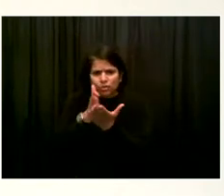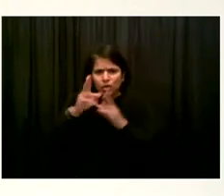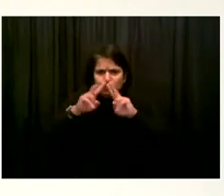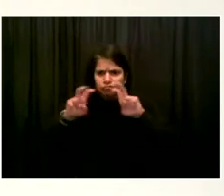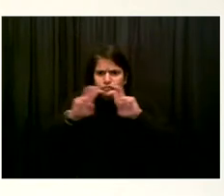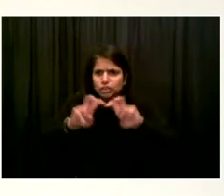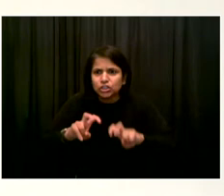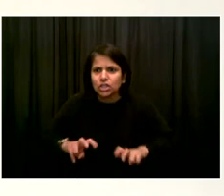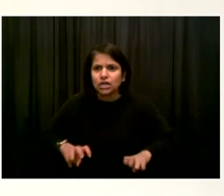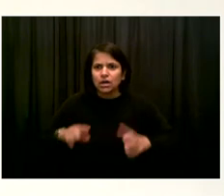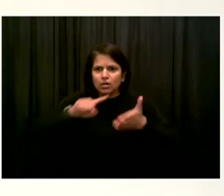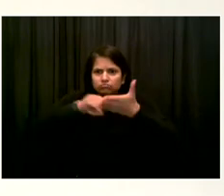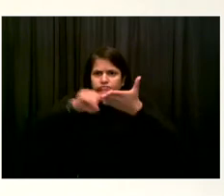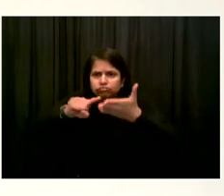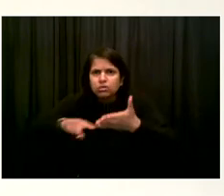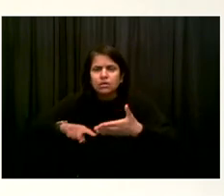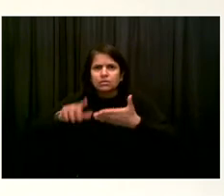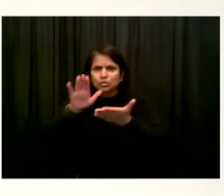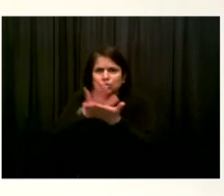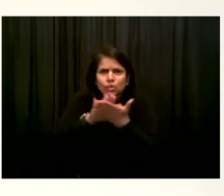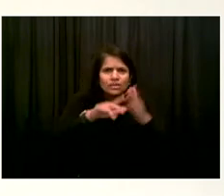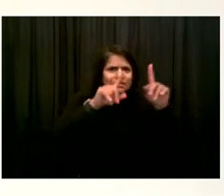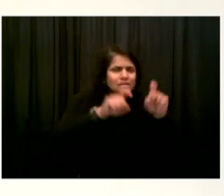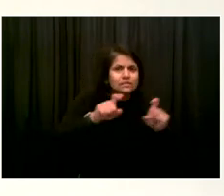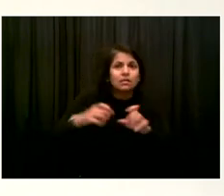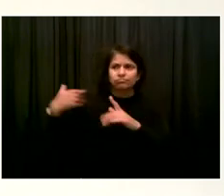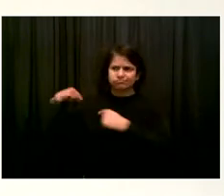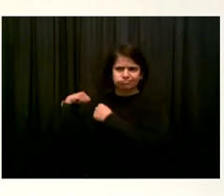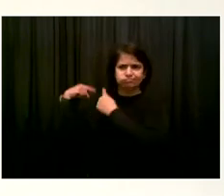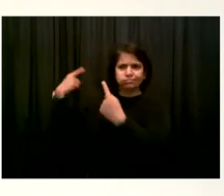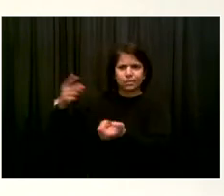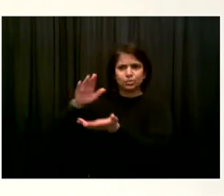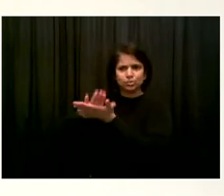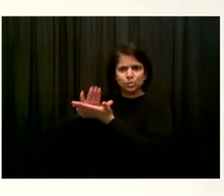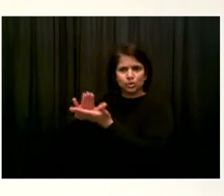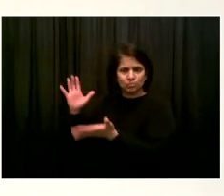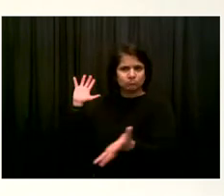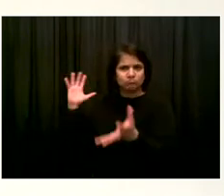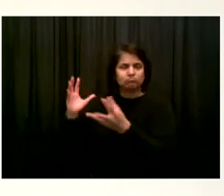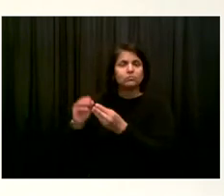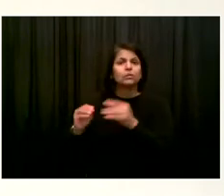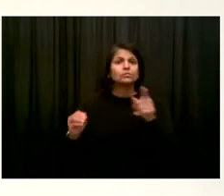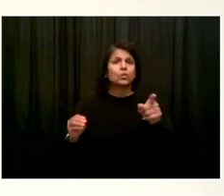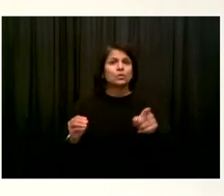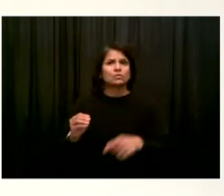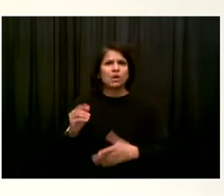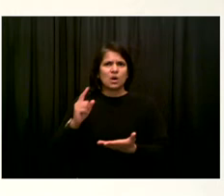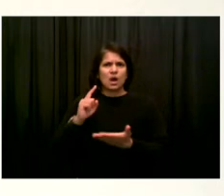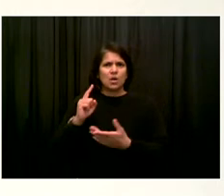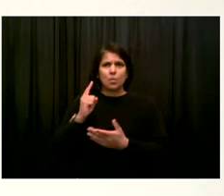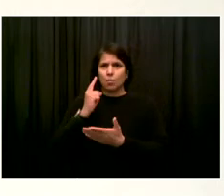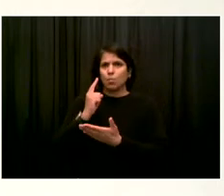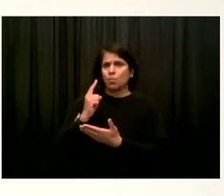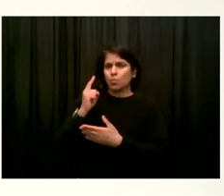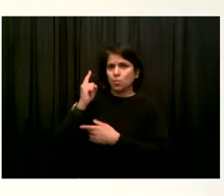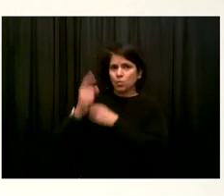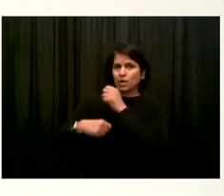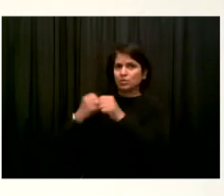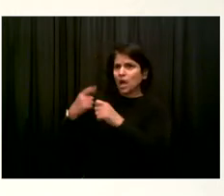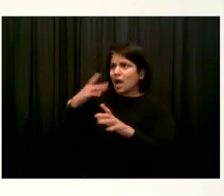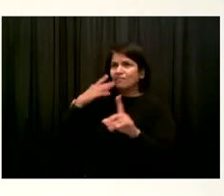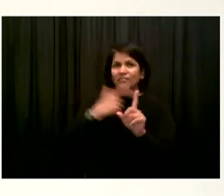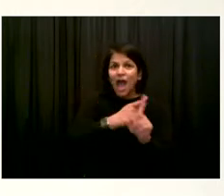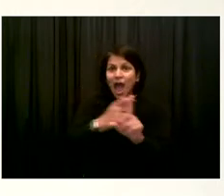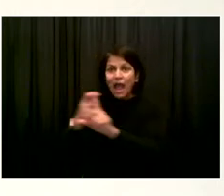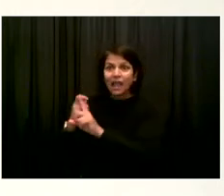start. As we've heard from, you know, for the past half an hour, vaccines have absolutely transformed the landscape. We know, especially with boosters and